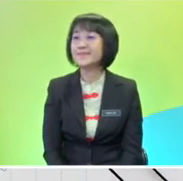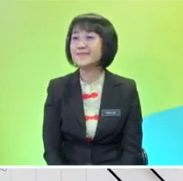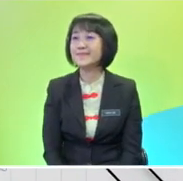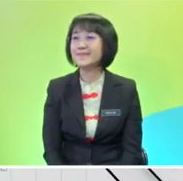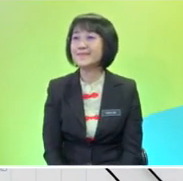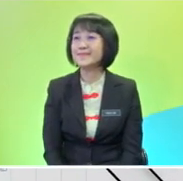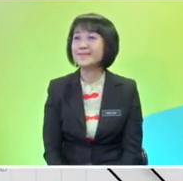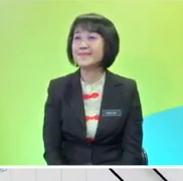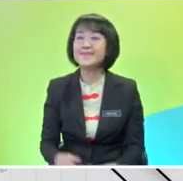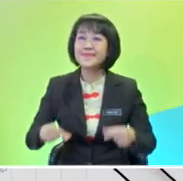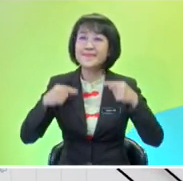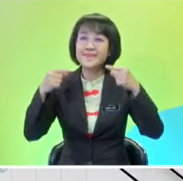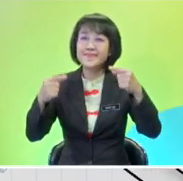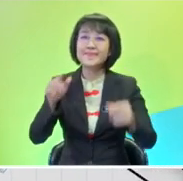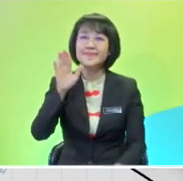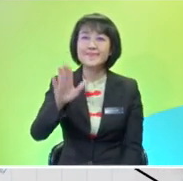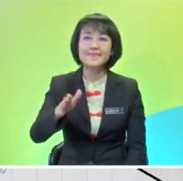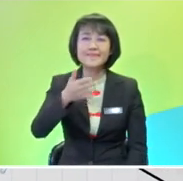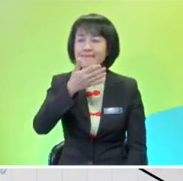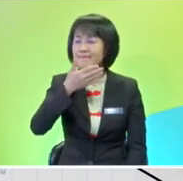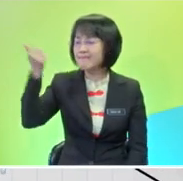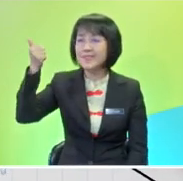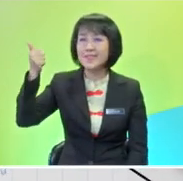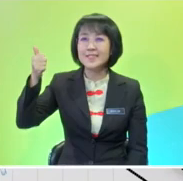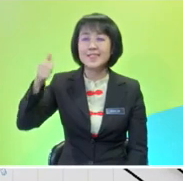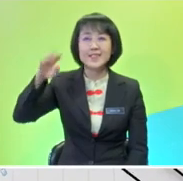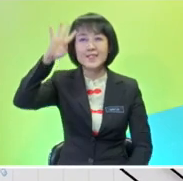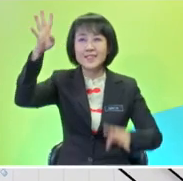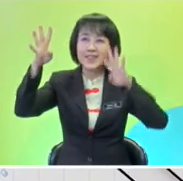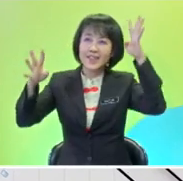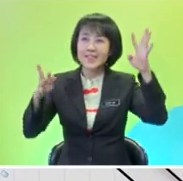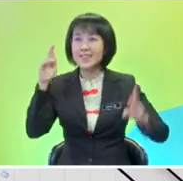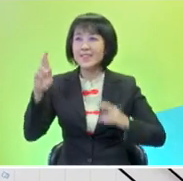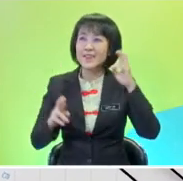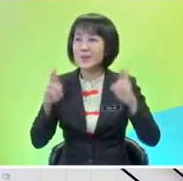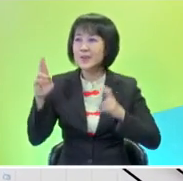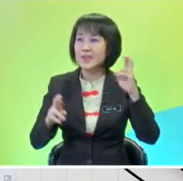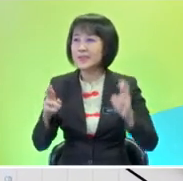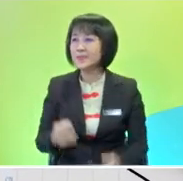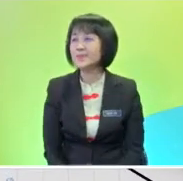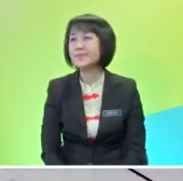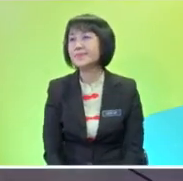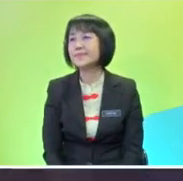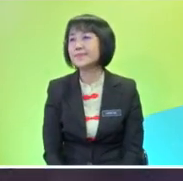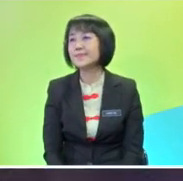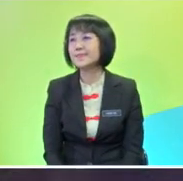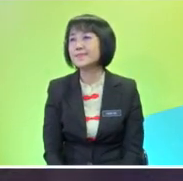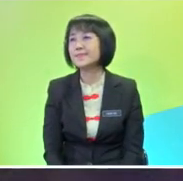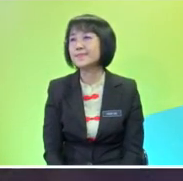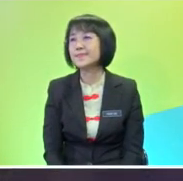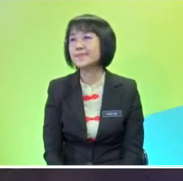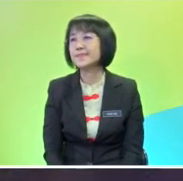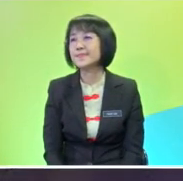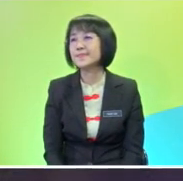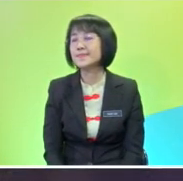Okay, give me your most creative robot ever. Okay, so teacher, we have to come up with